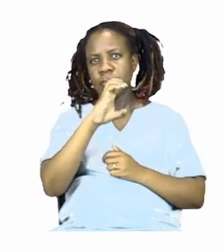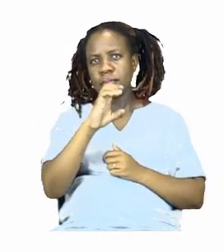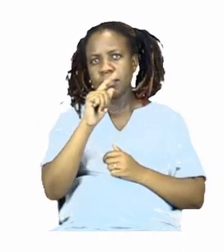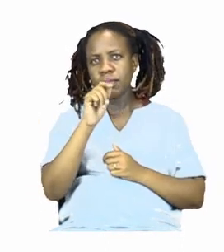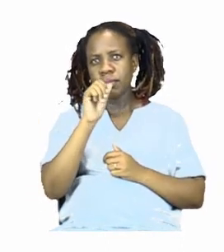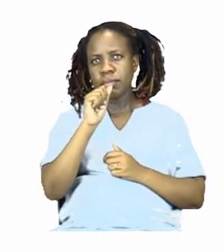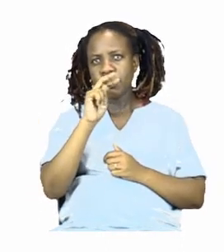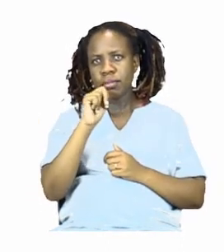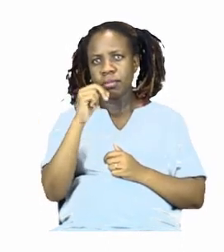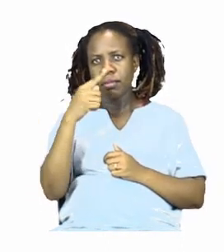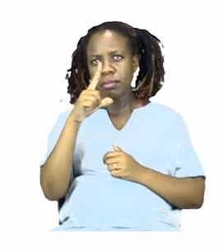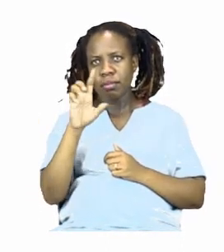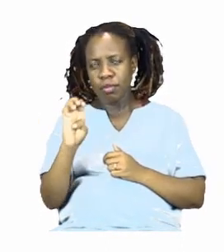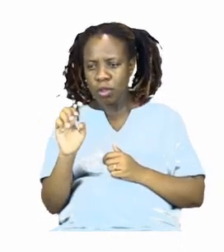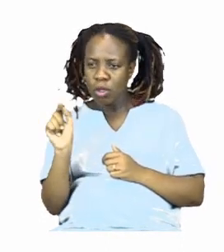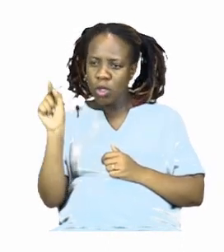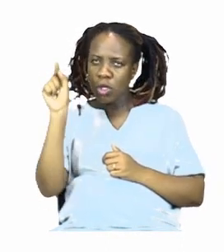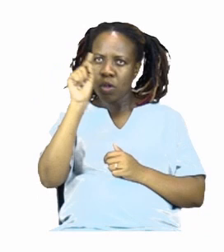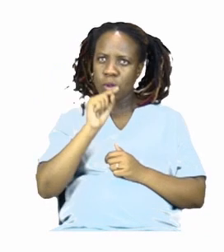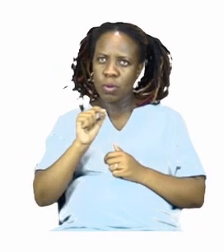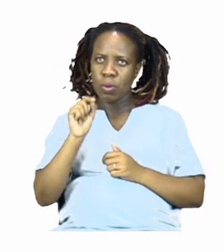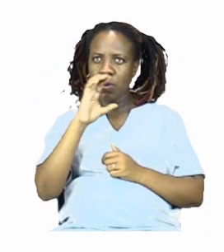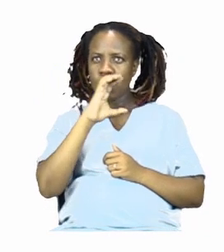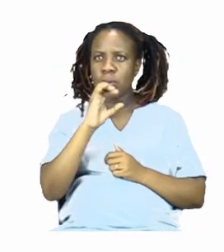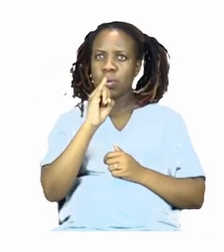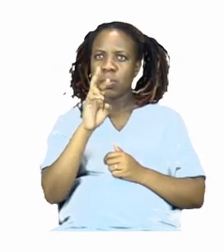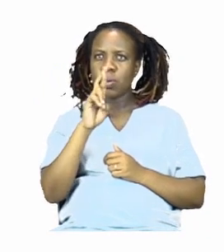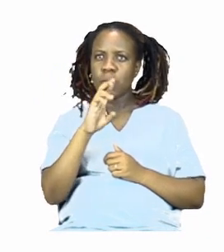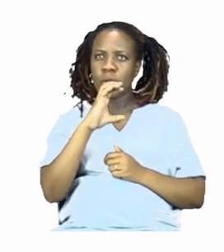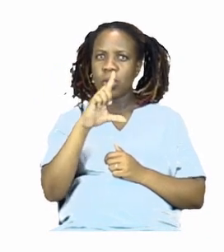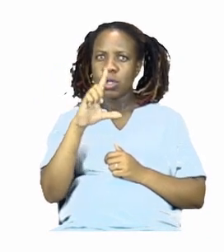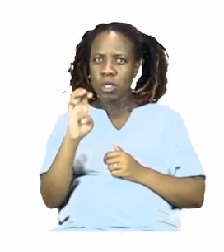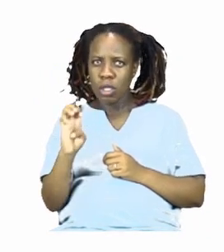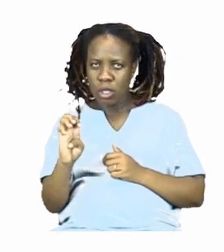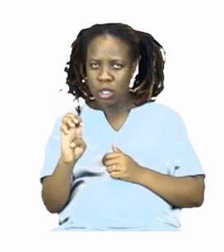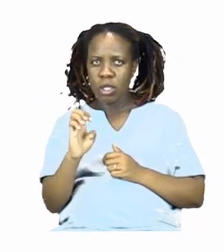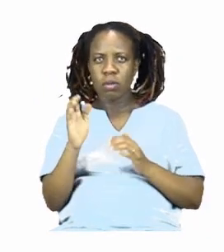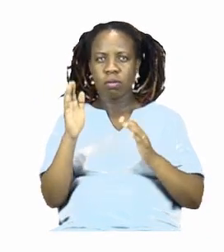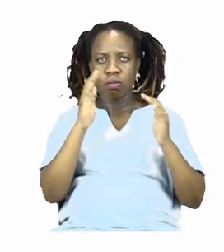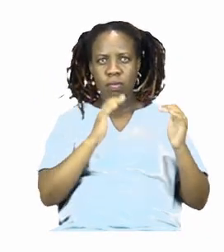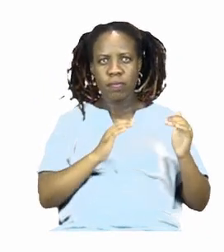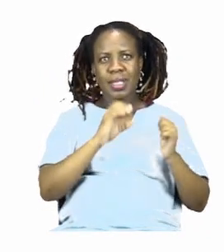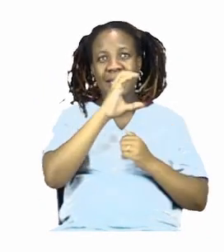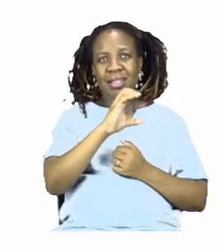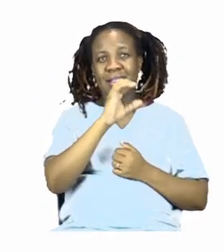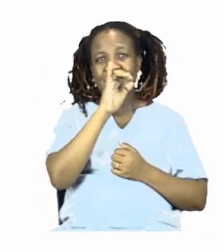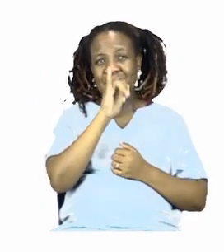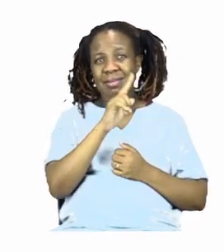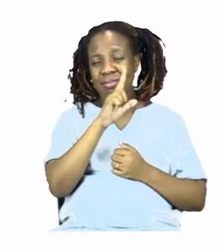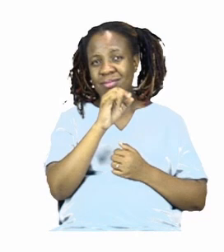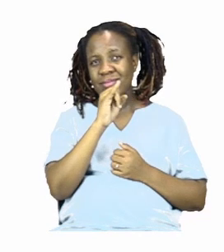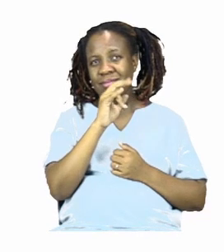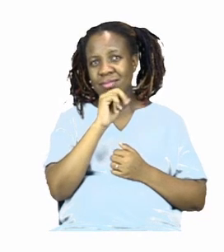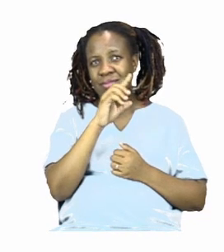a cone, and a diamond. Now there it says you have to list out the